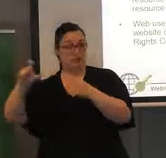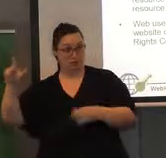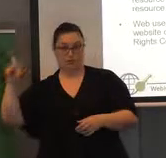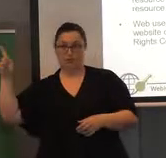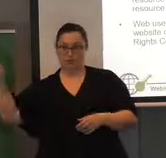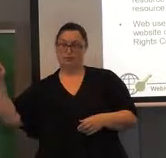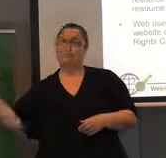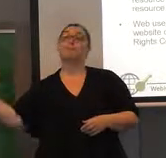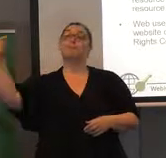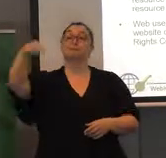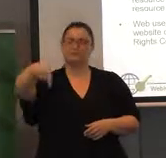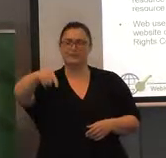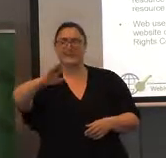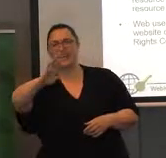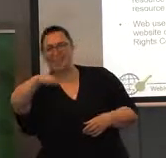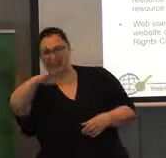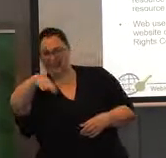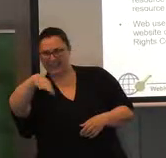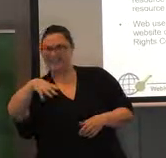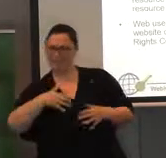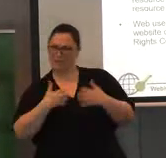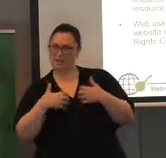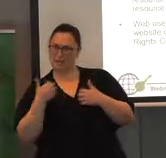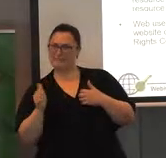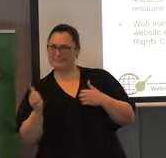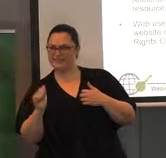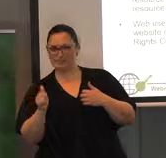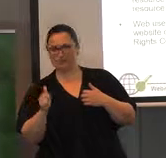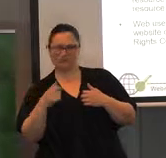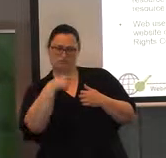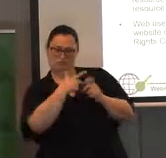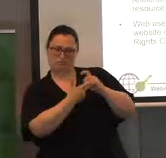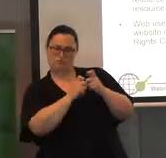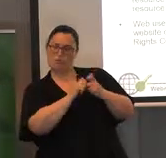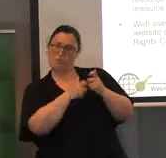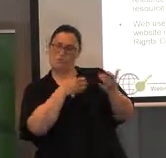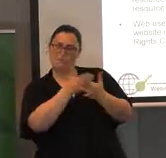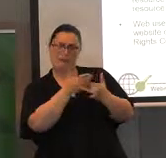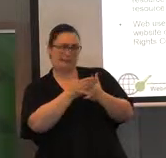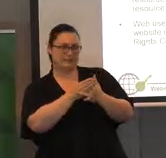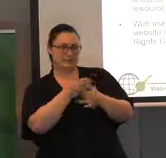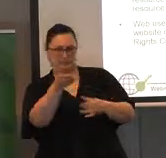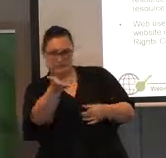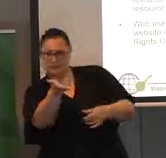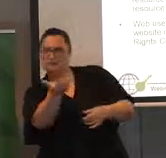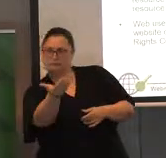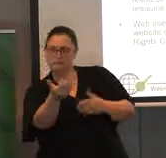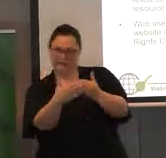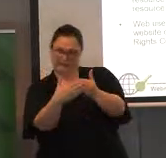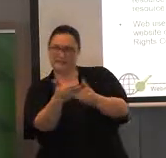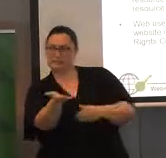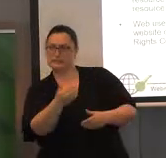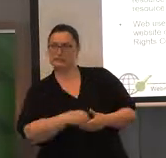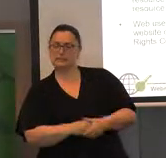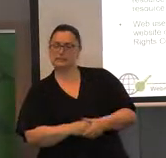Rights Commission will then come to you and say, hey, listen, you've had a complaint from a user. They're having problems accessing your website. What are you